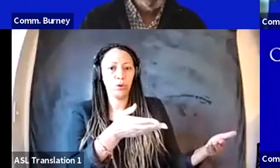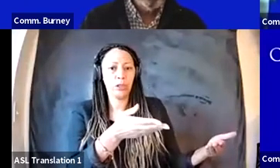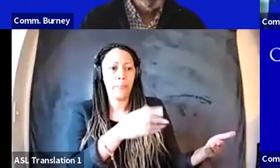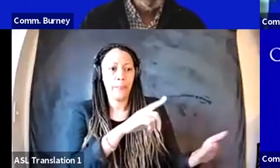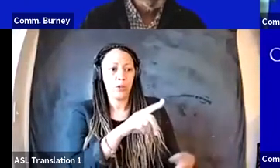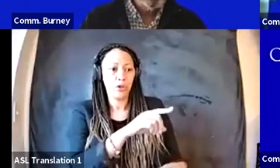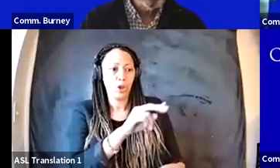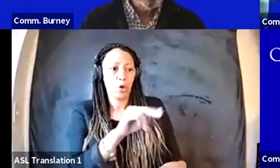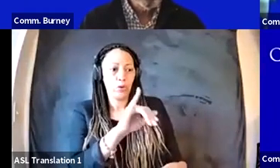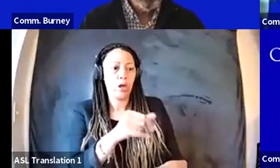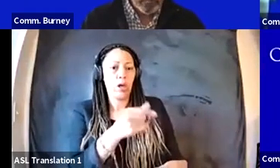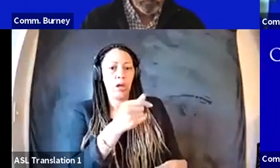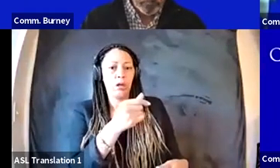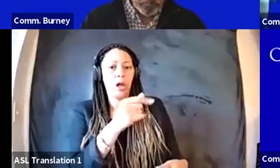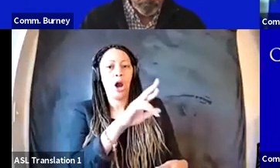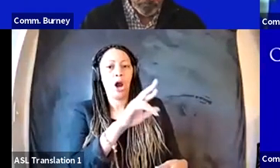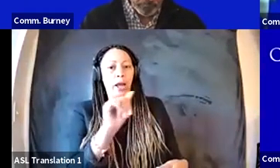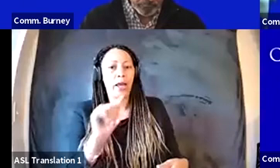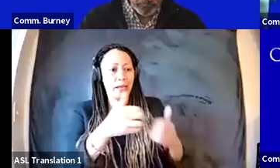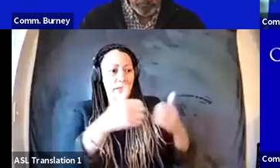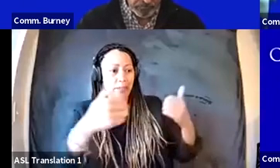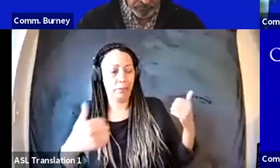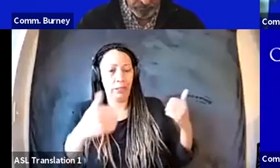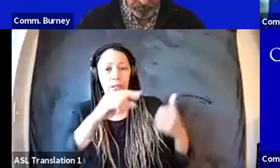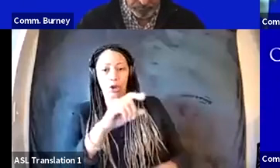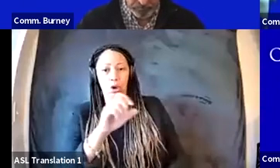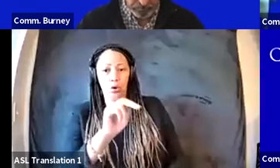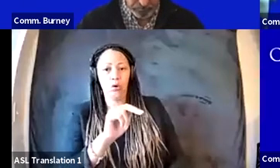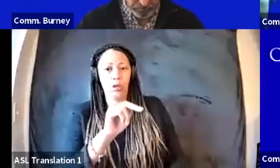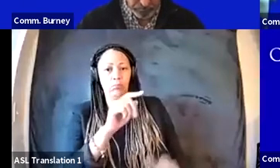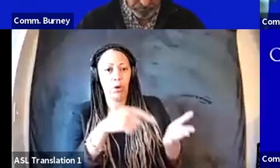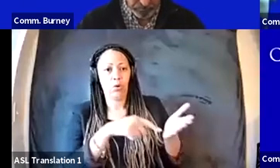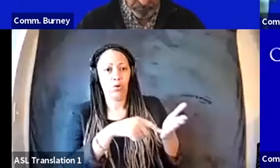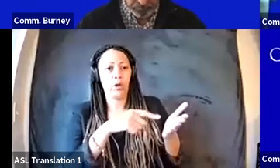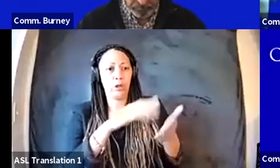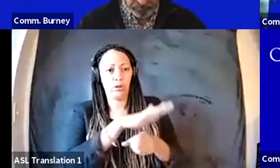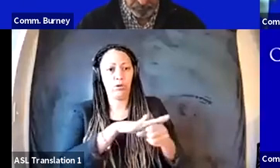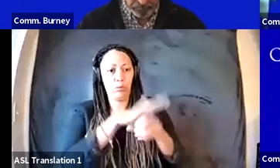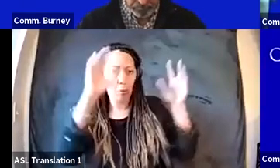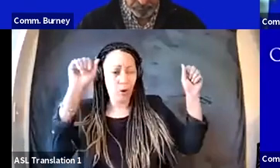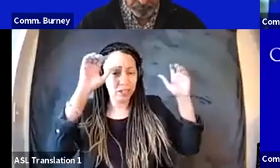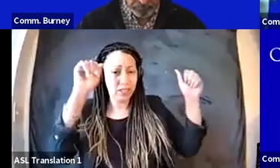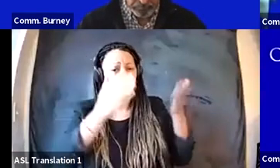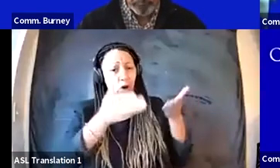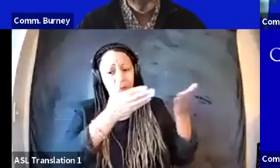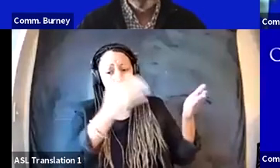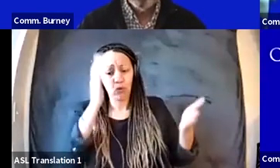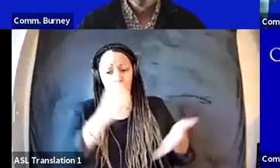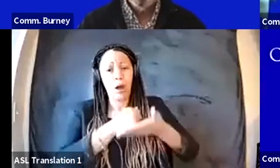zoning being an R8A and a split zoning of an R8A and R7A, according to the borough president's recommendation, that would be helpful in understanding